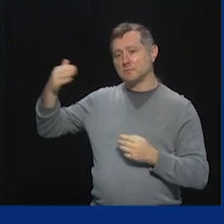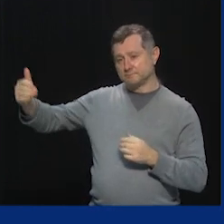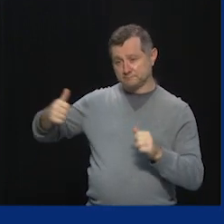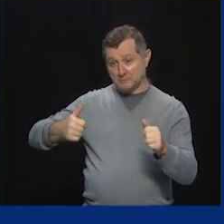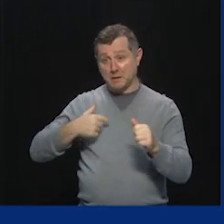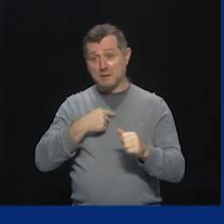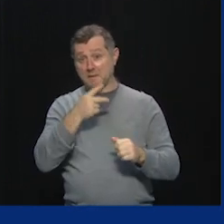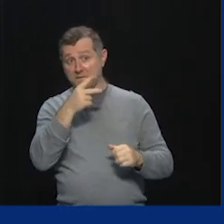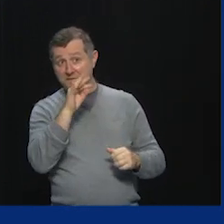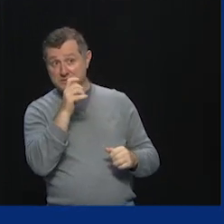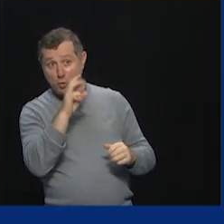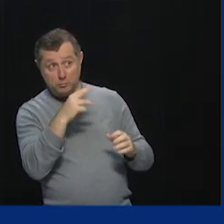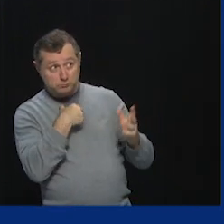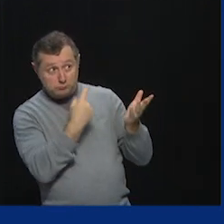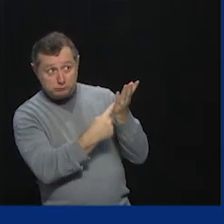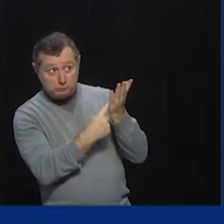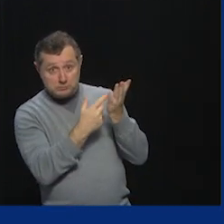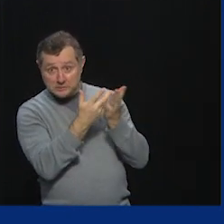we're going to have any